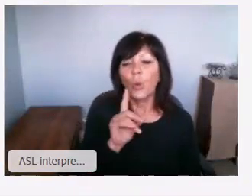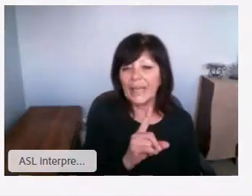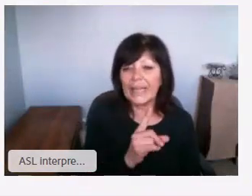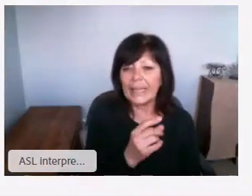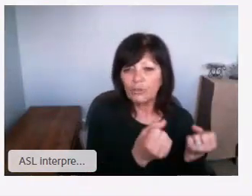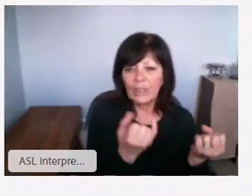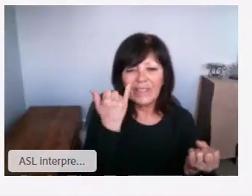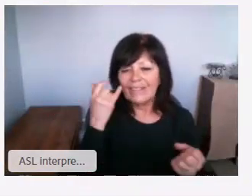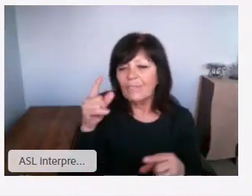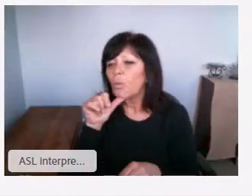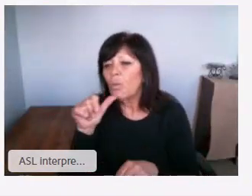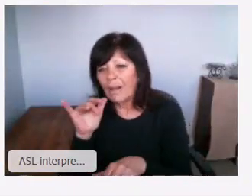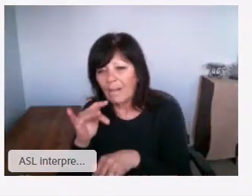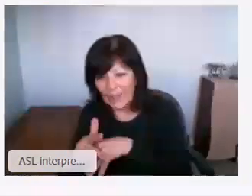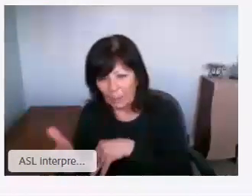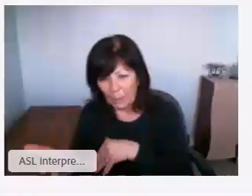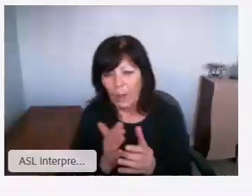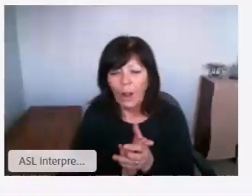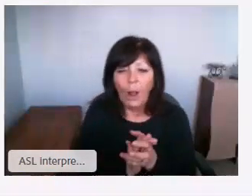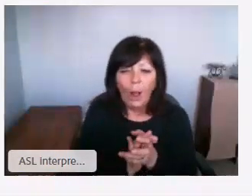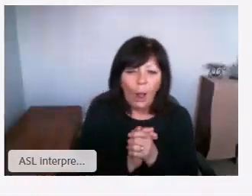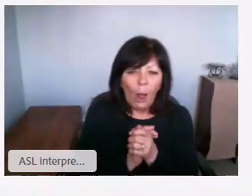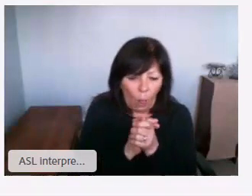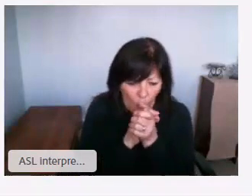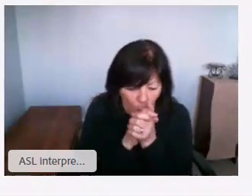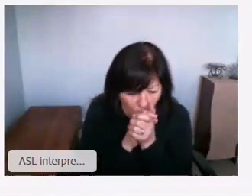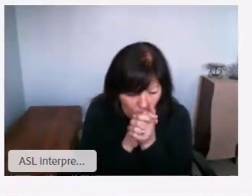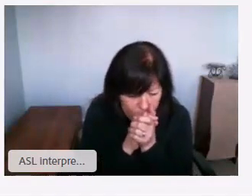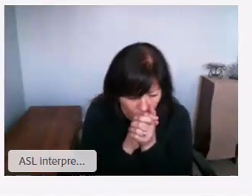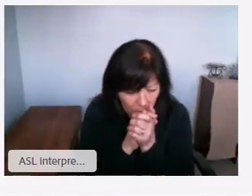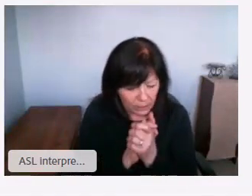able to still provide that service in the community.